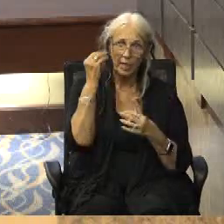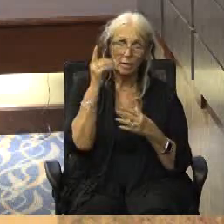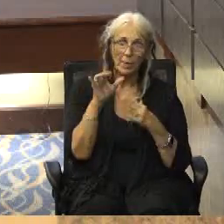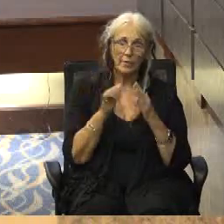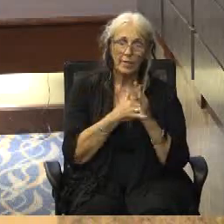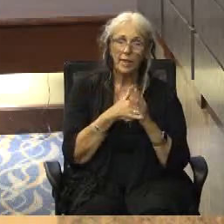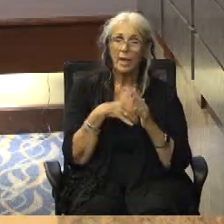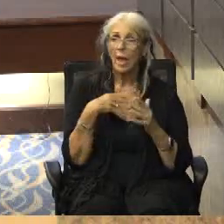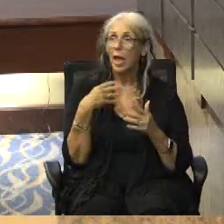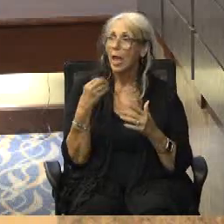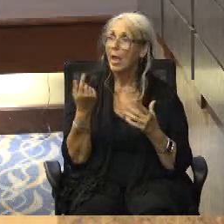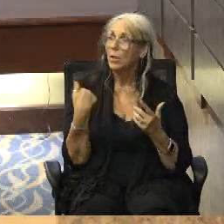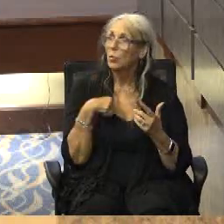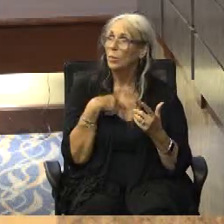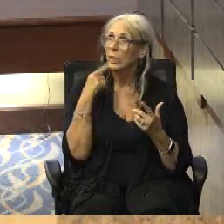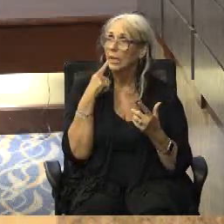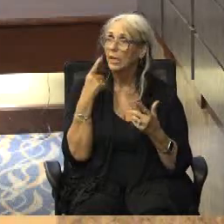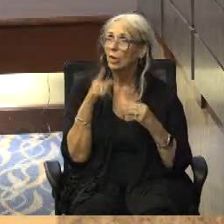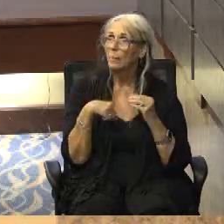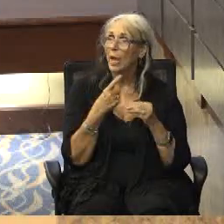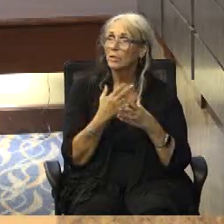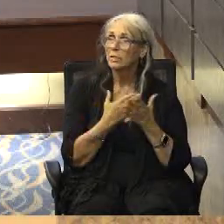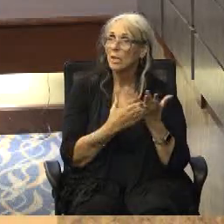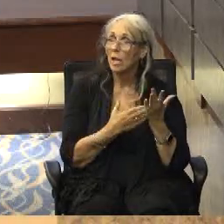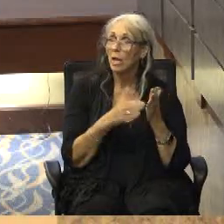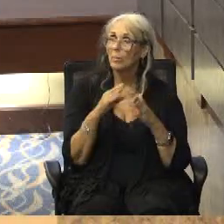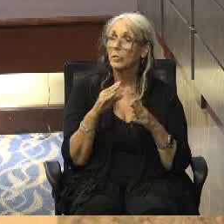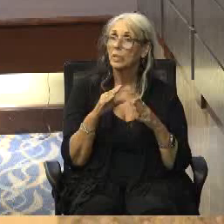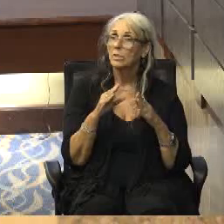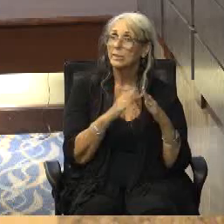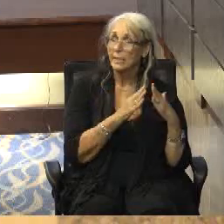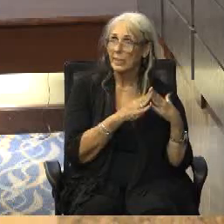already we're hearing about some municipalities